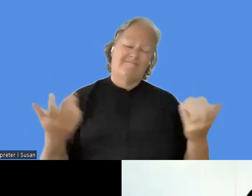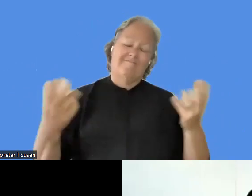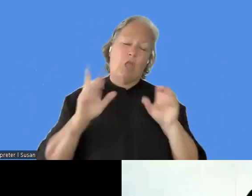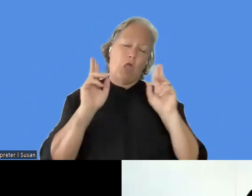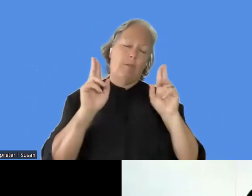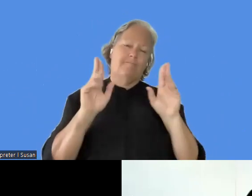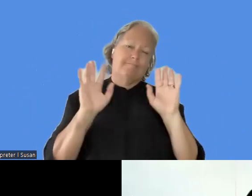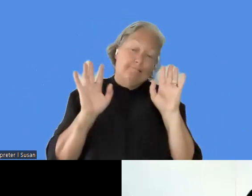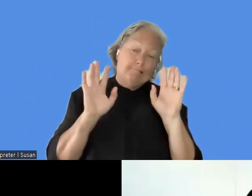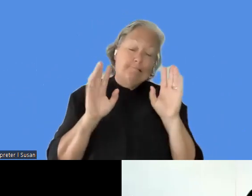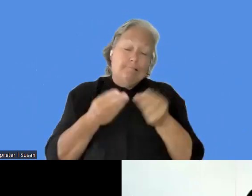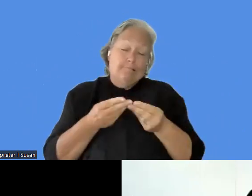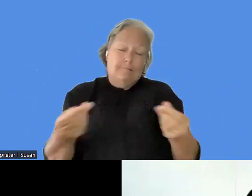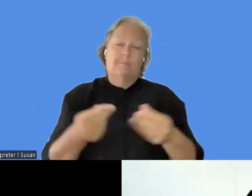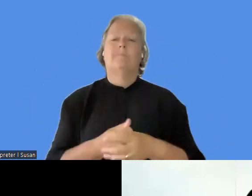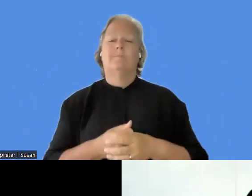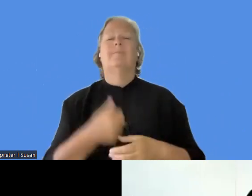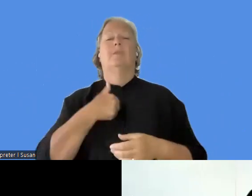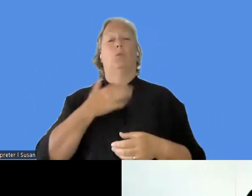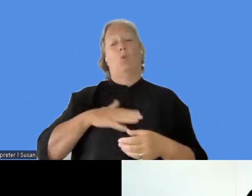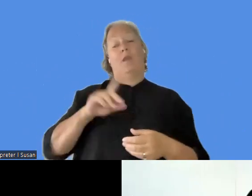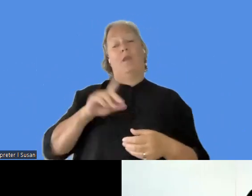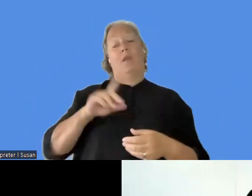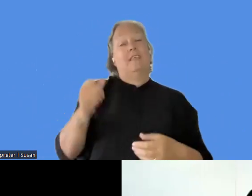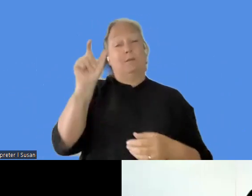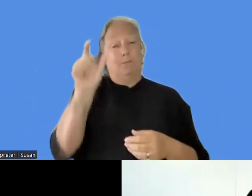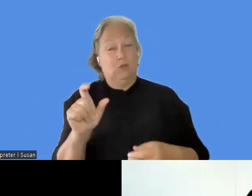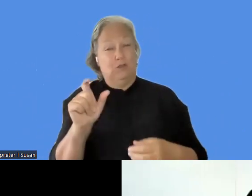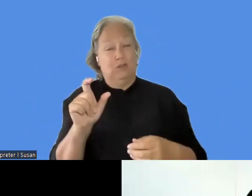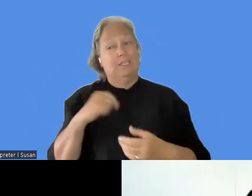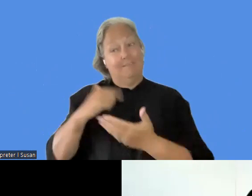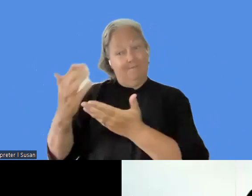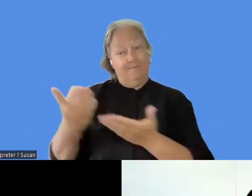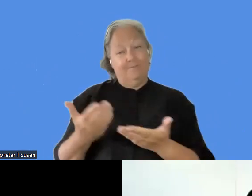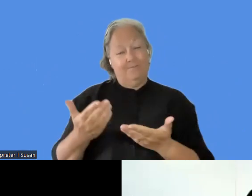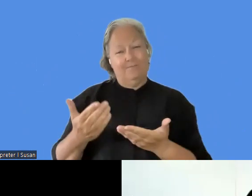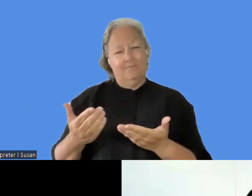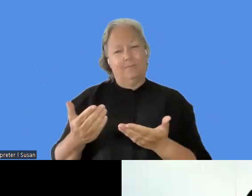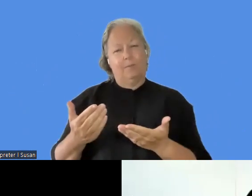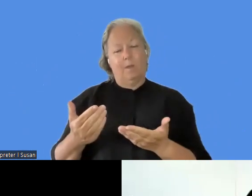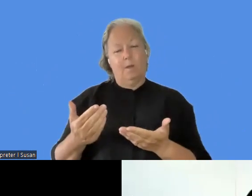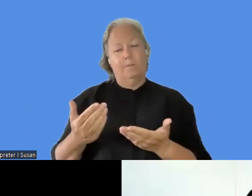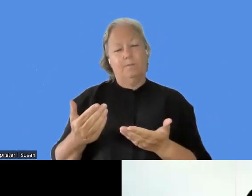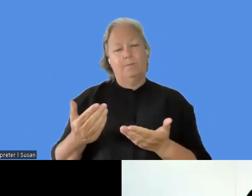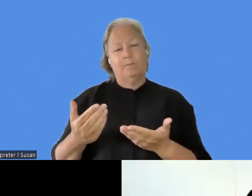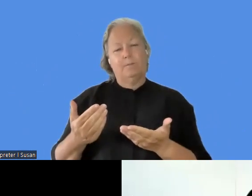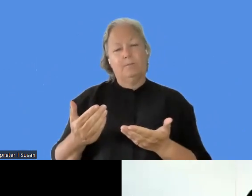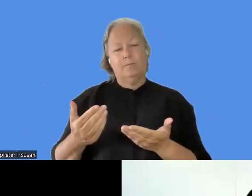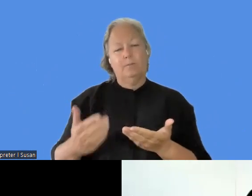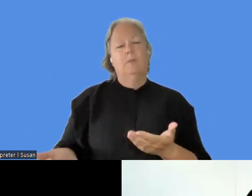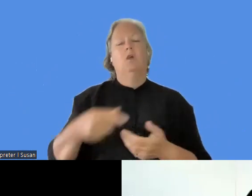me invite our next speaker, Gong Chen, director of